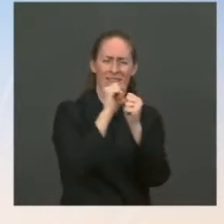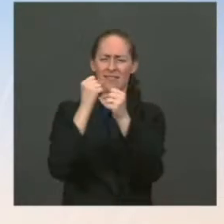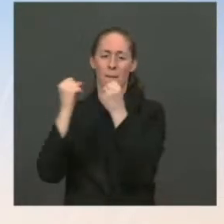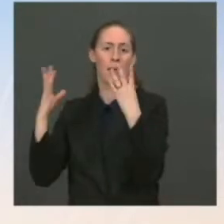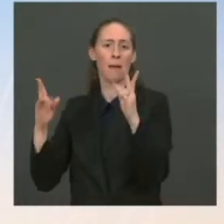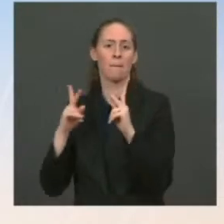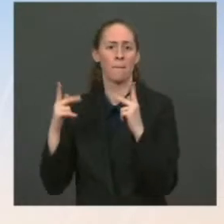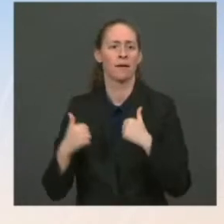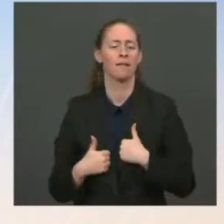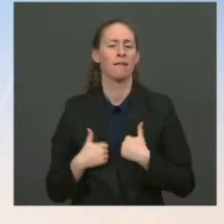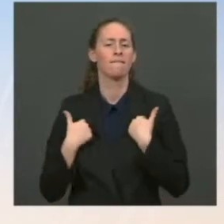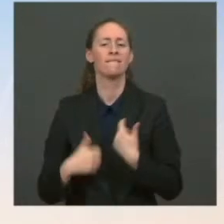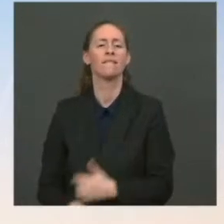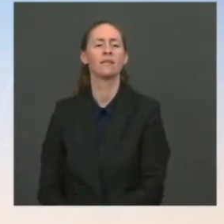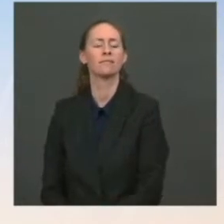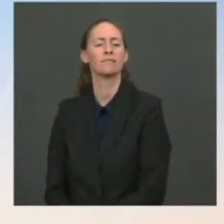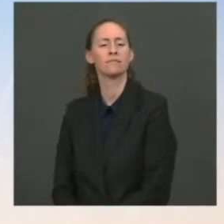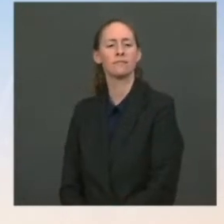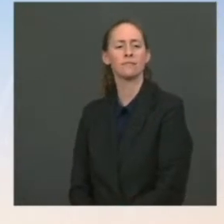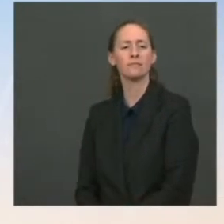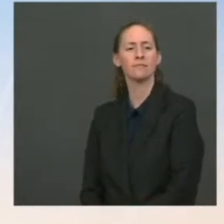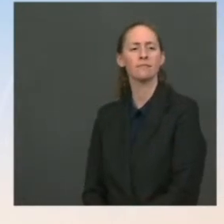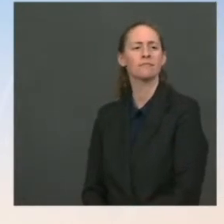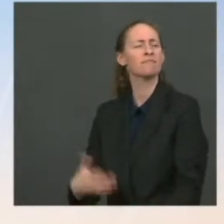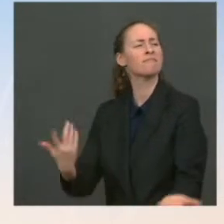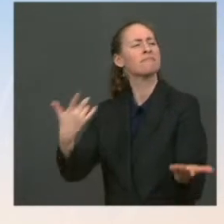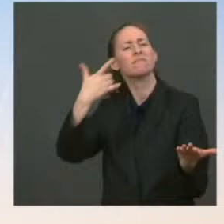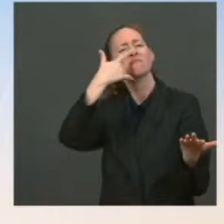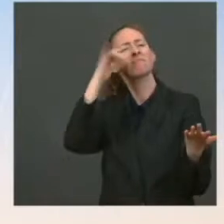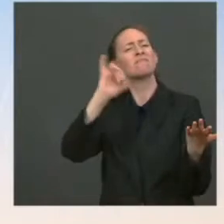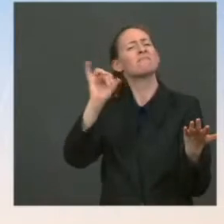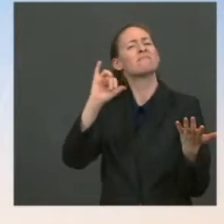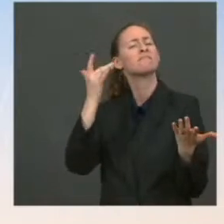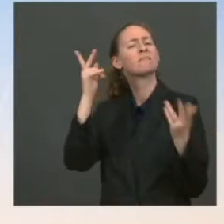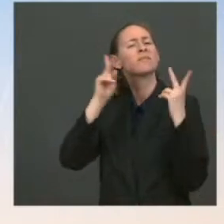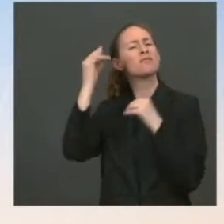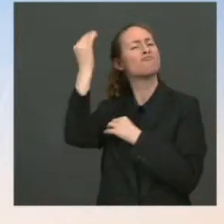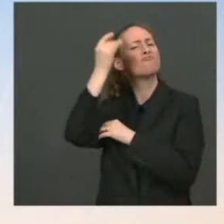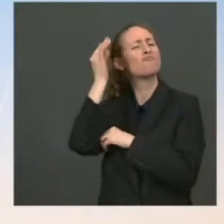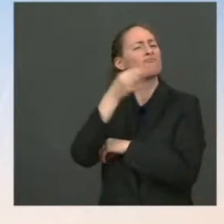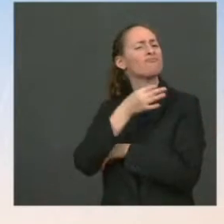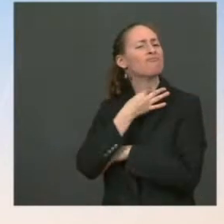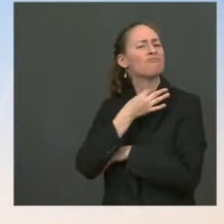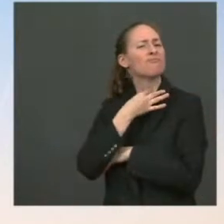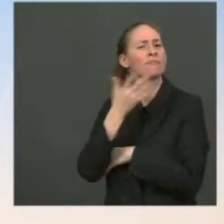sort of wondering, what does that look like, and how much longer is it going to go on? And obviously, you can't see the future.